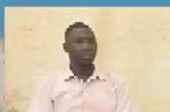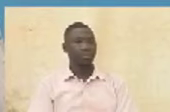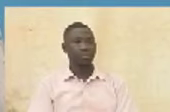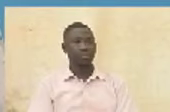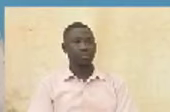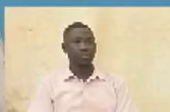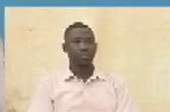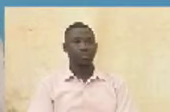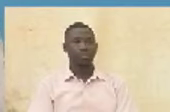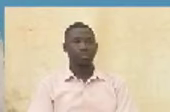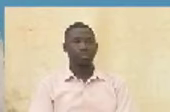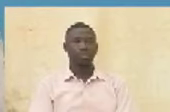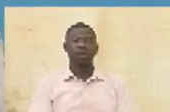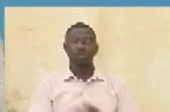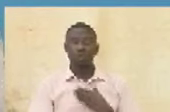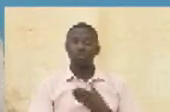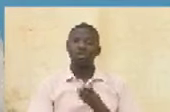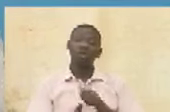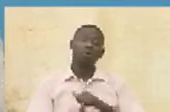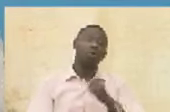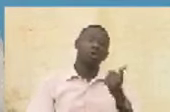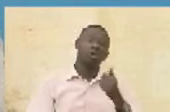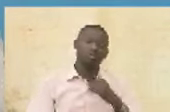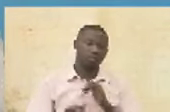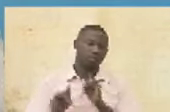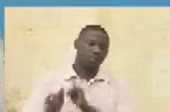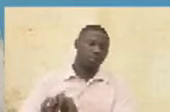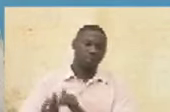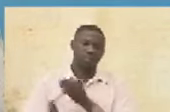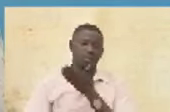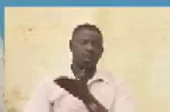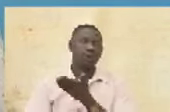yesterday. So the rest of us remained